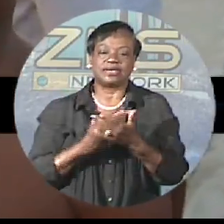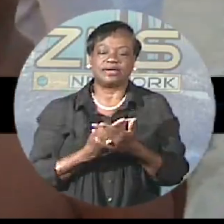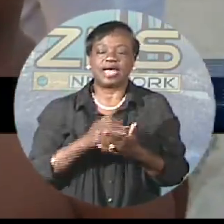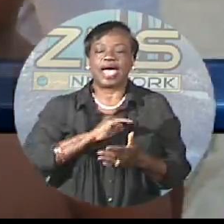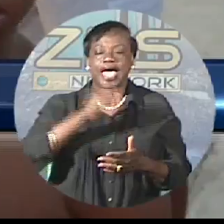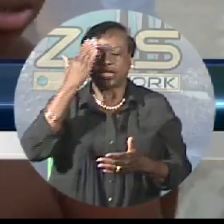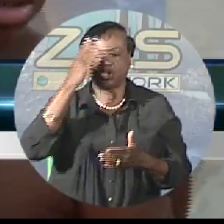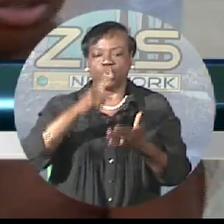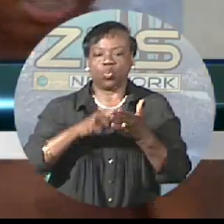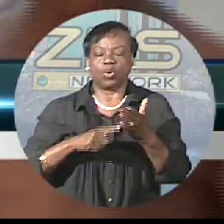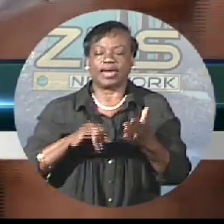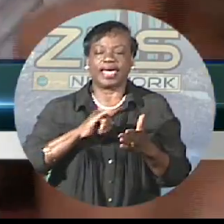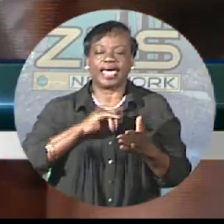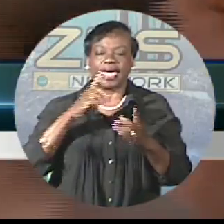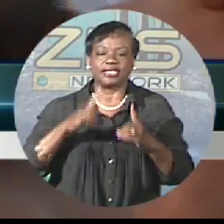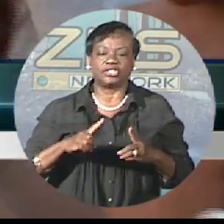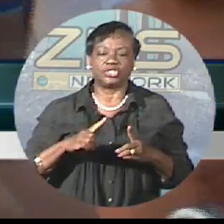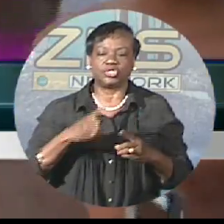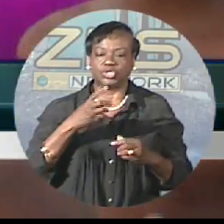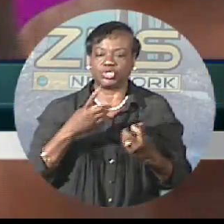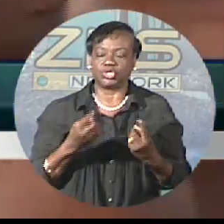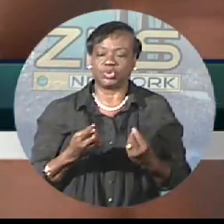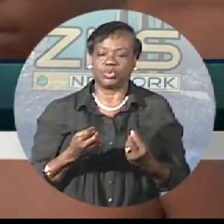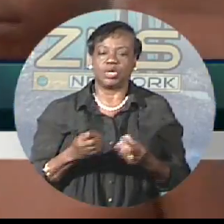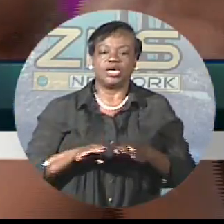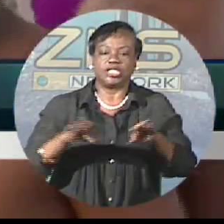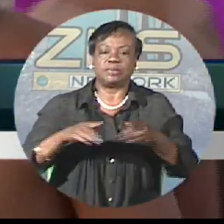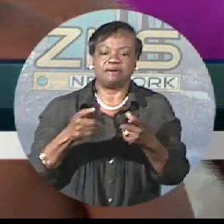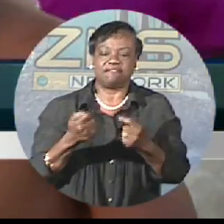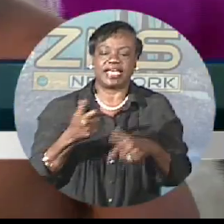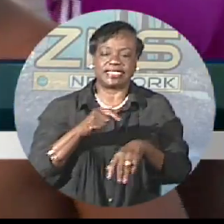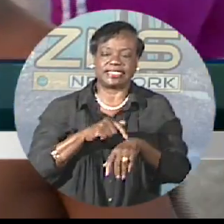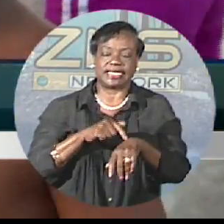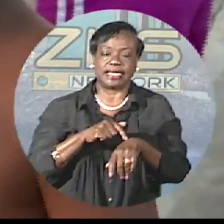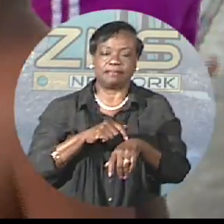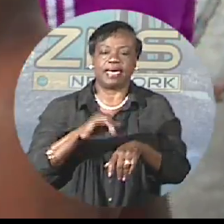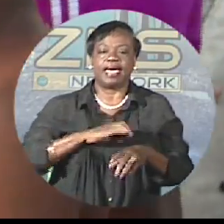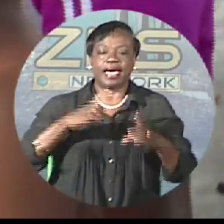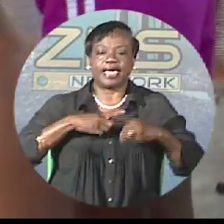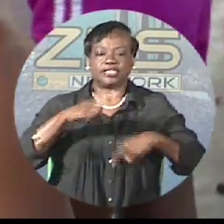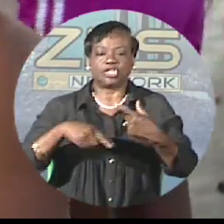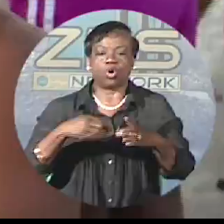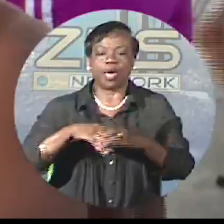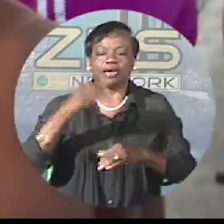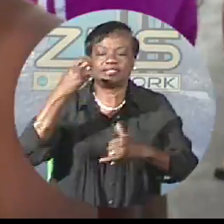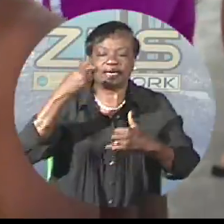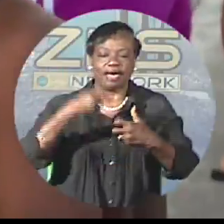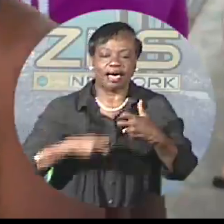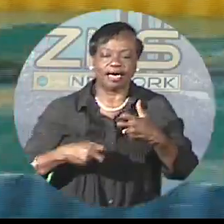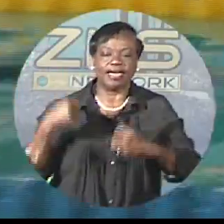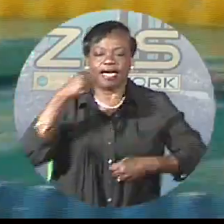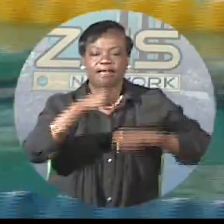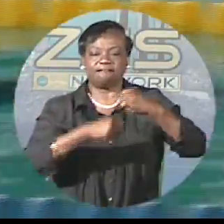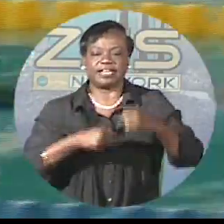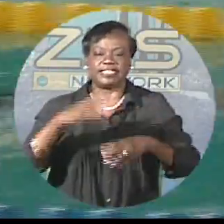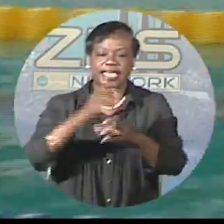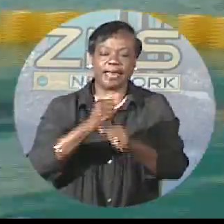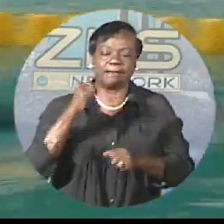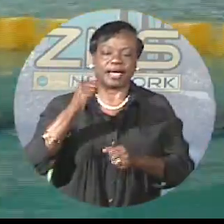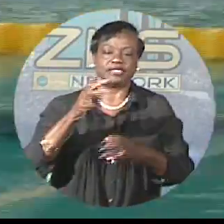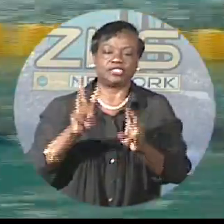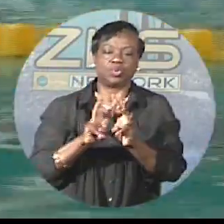what I had to do to be able to swim a fast time. So I knew I had to go out hard and just fight to get back to the wall. On